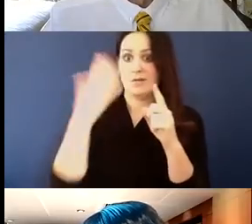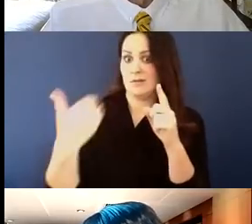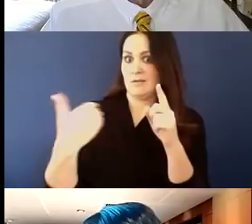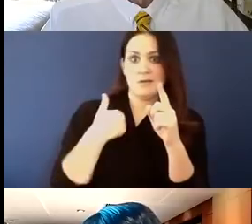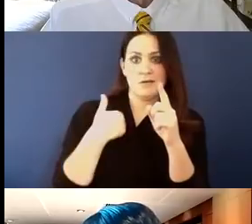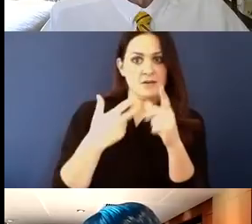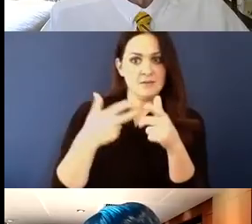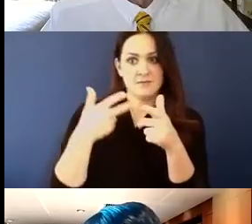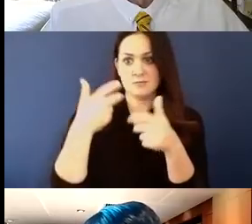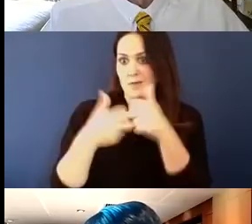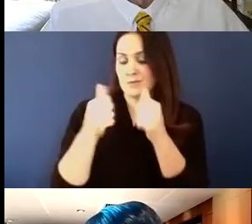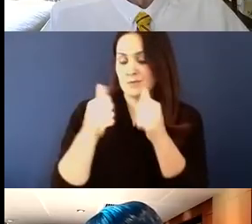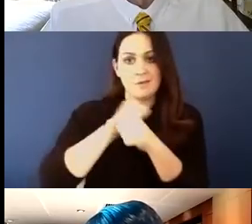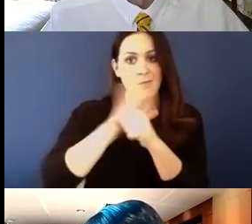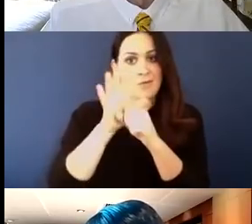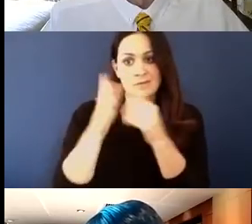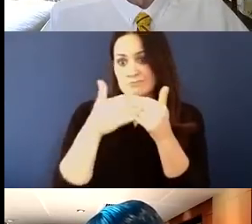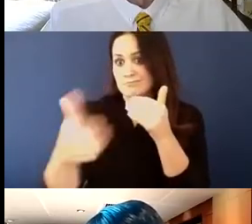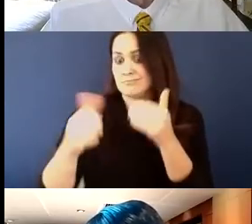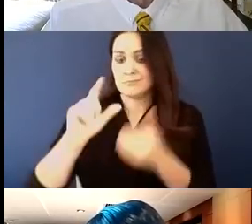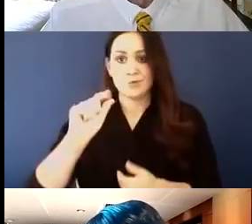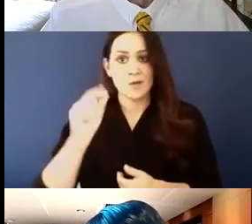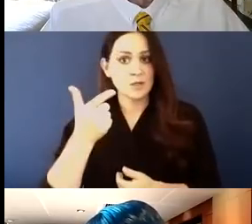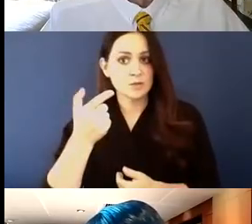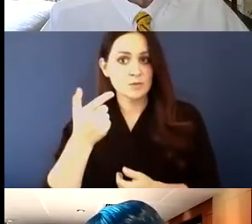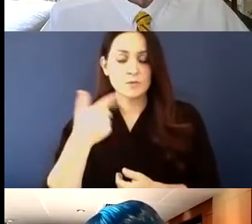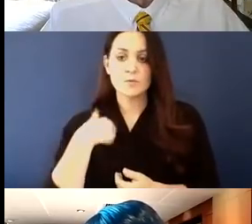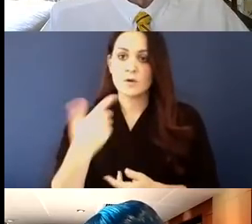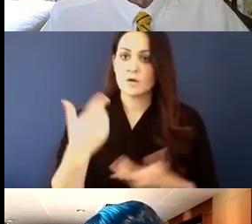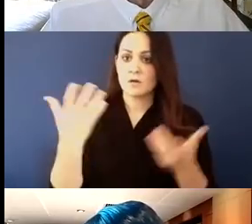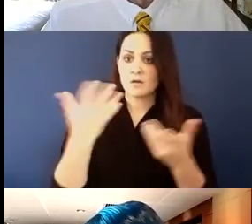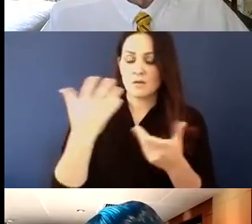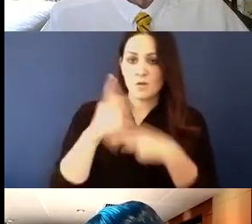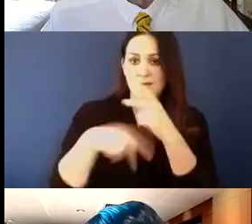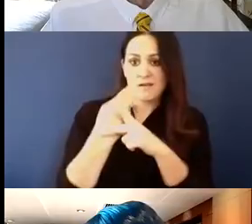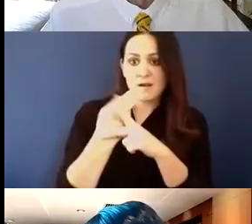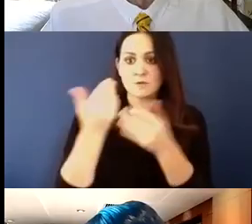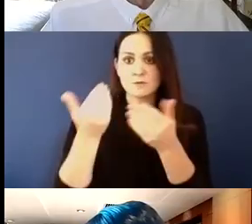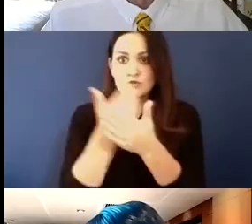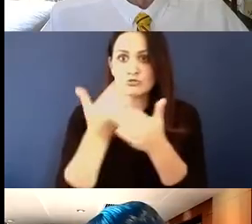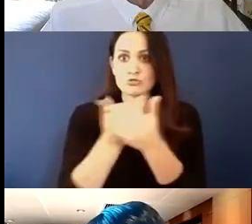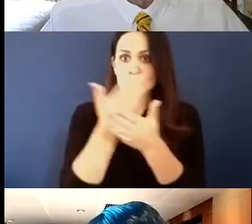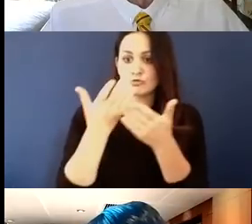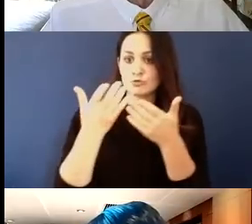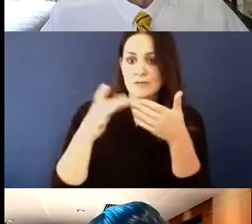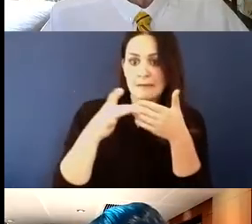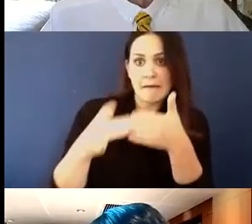2021. What plans are in place to accommodate working parents or people who have elder care needs as we approach